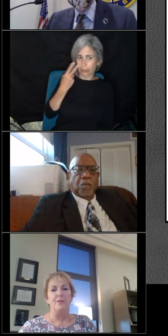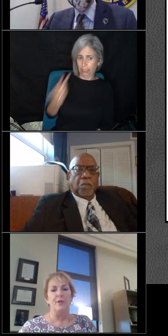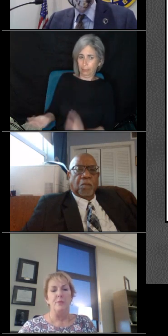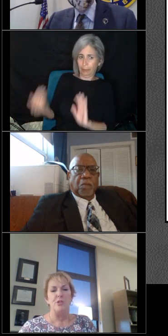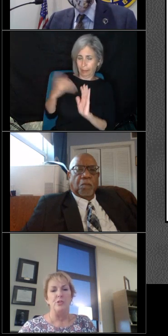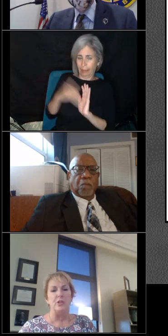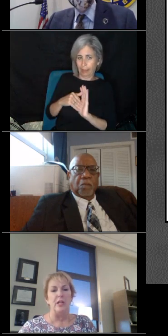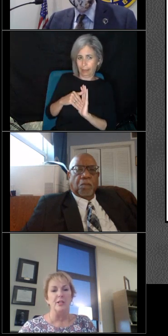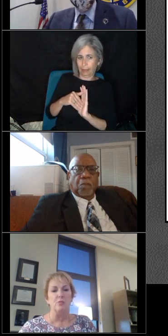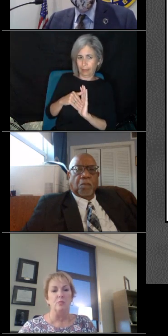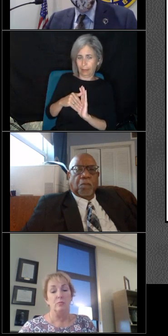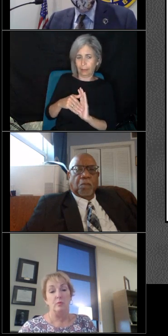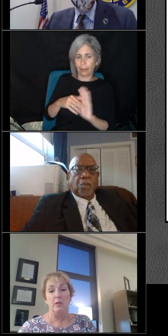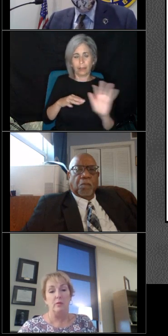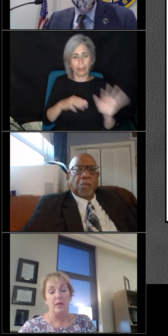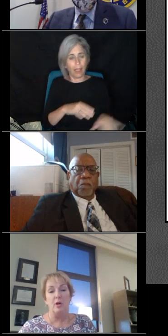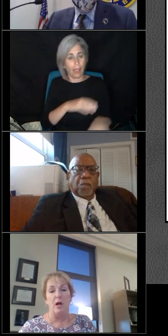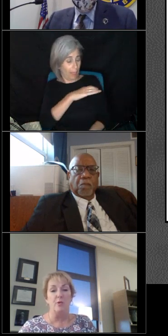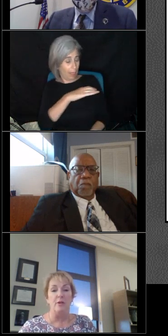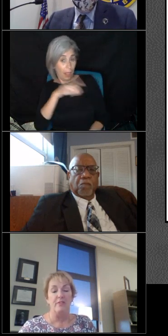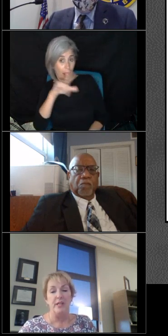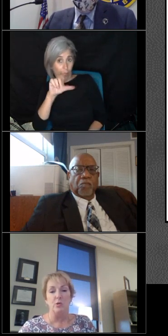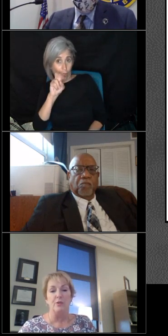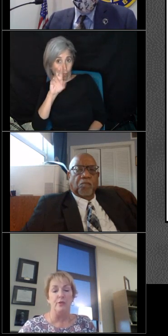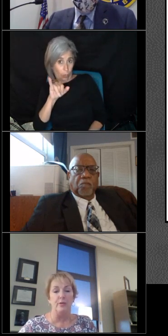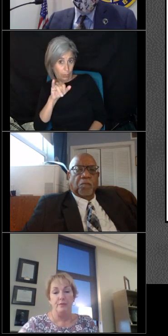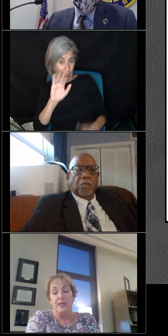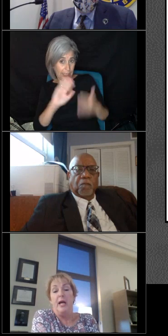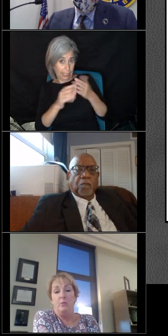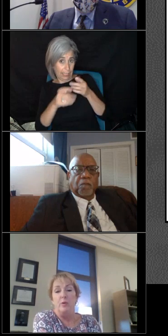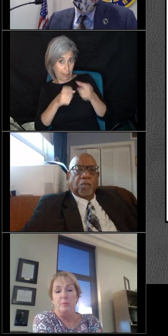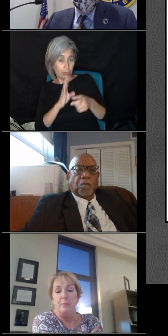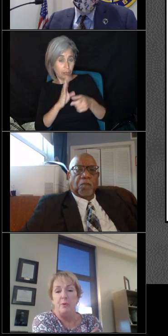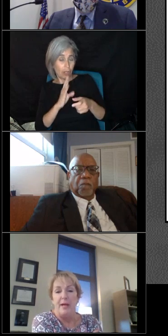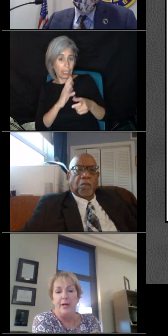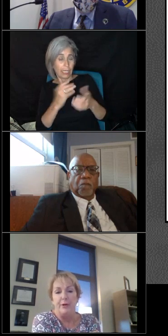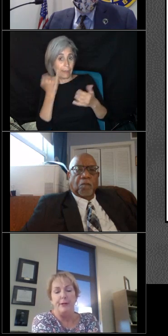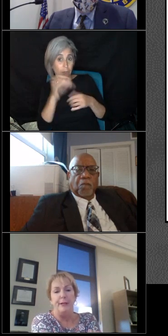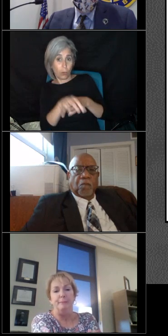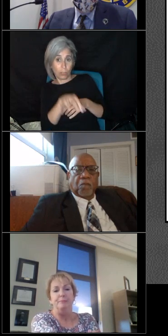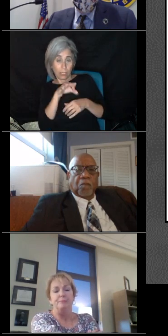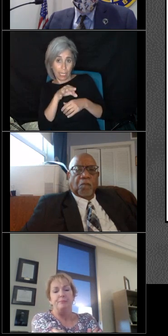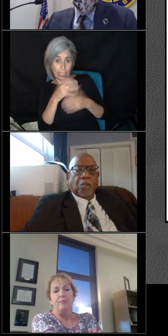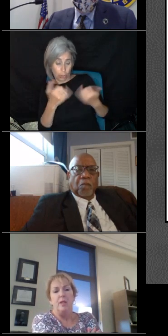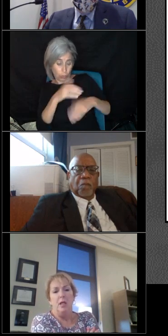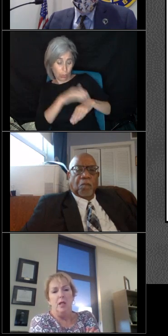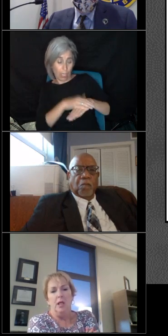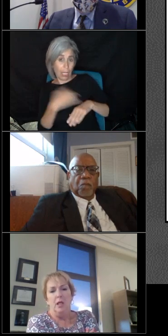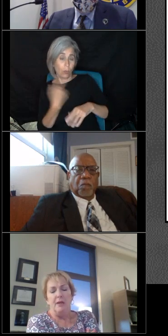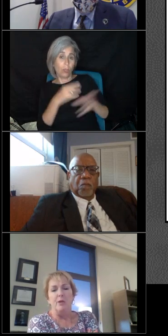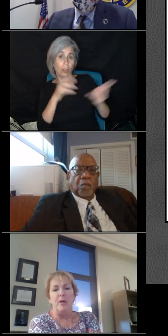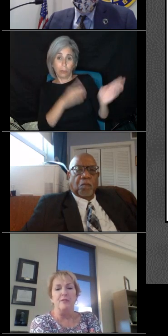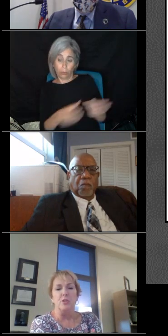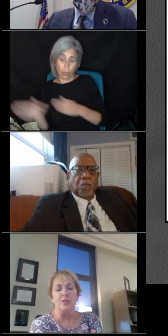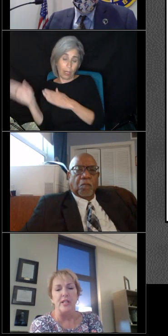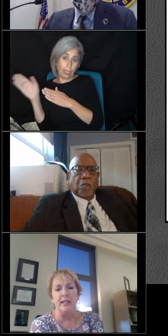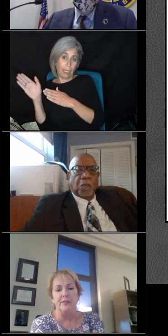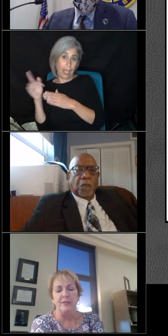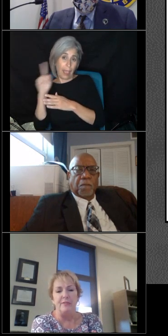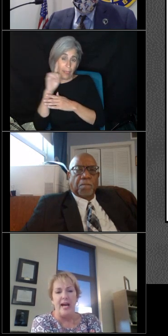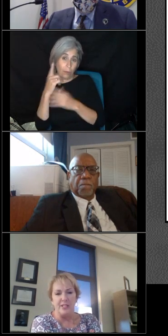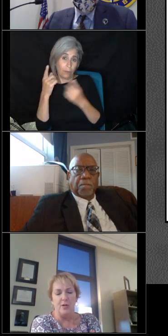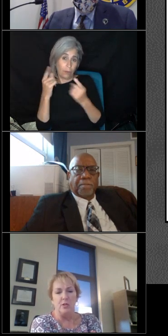So if the commission selects either one of these, or if tonight, we would be prepared. I think we have